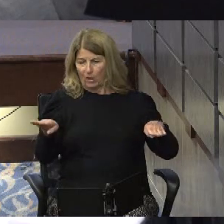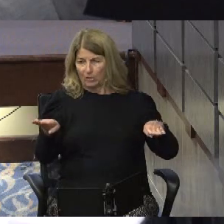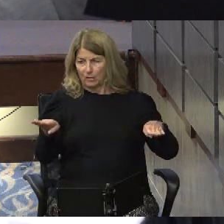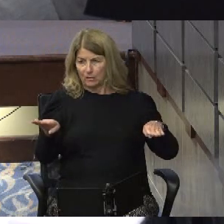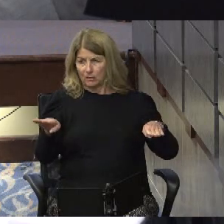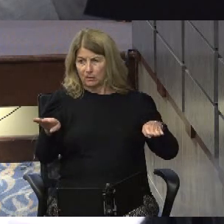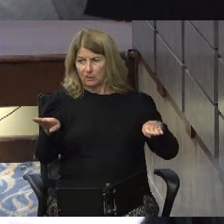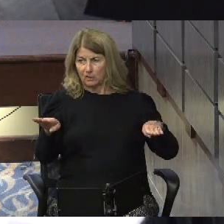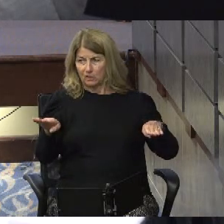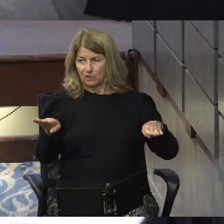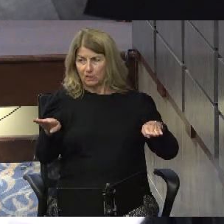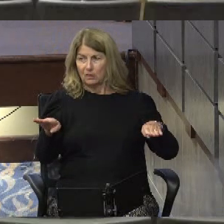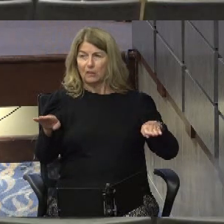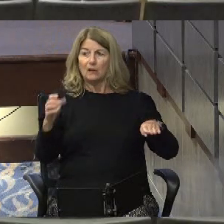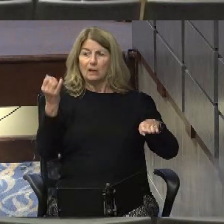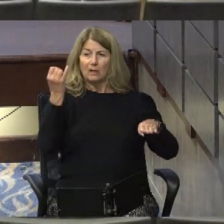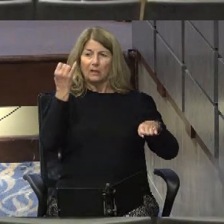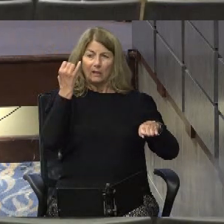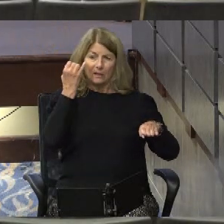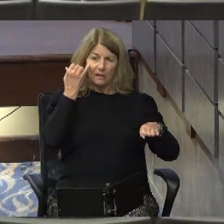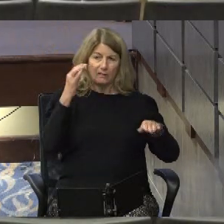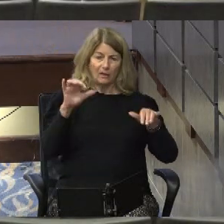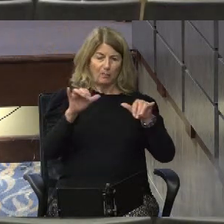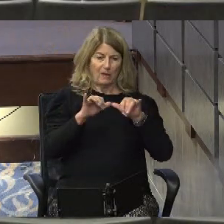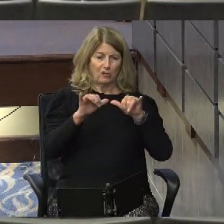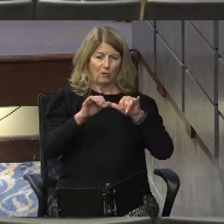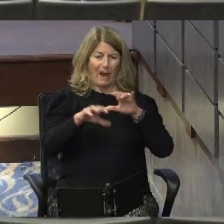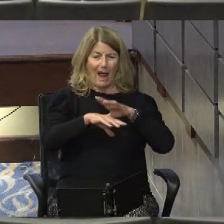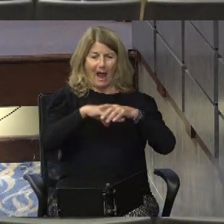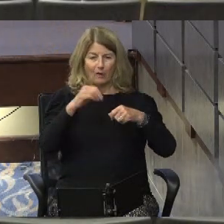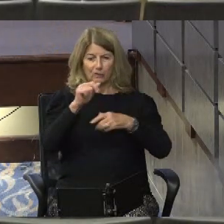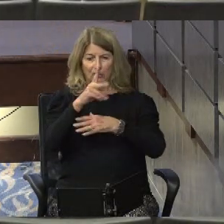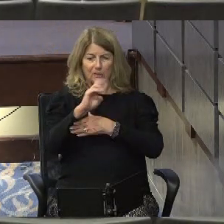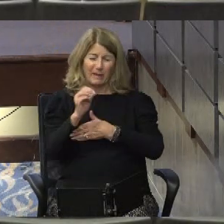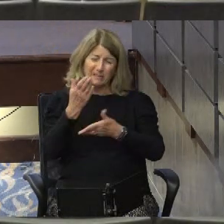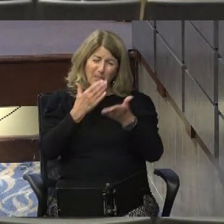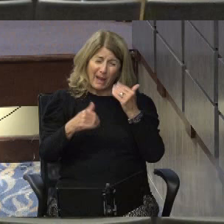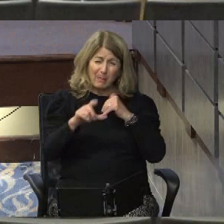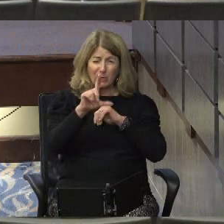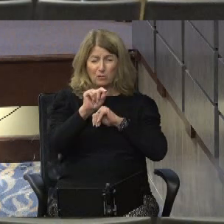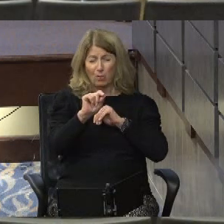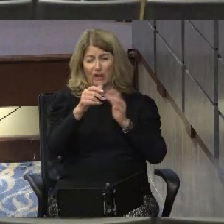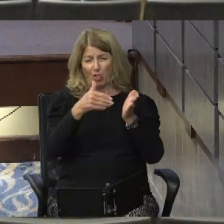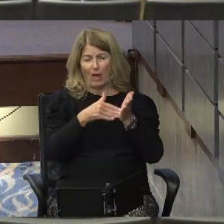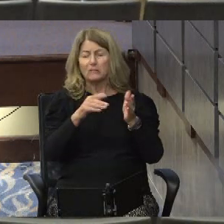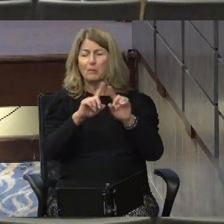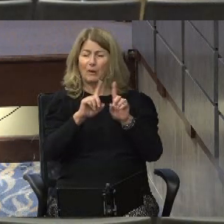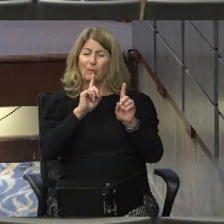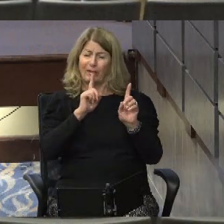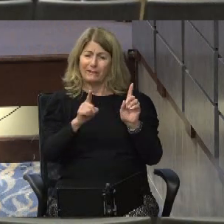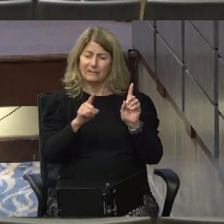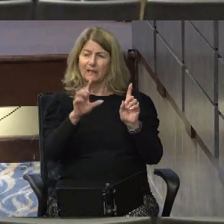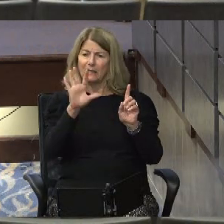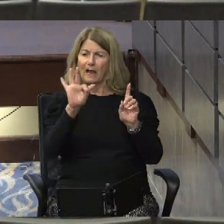of the block, I can get to maybe 20,000, but realistically about 19,000 leasable.